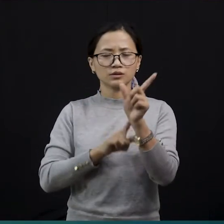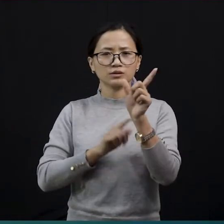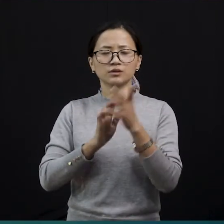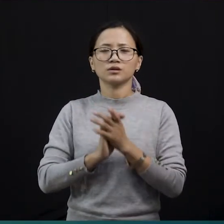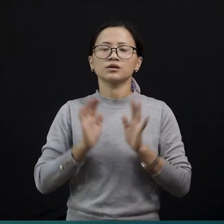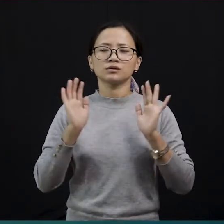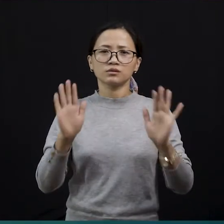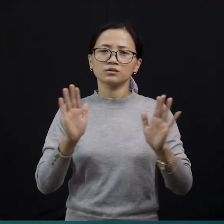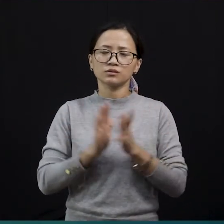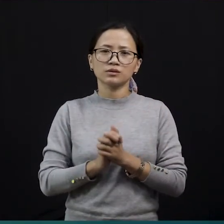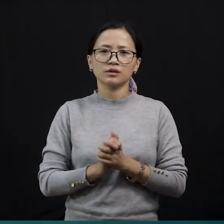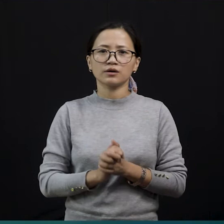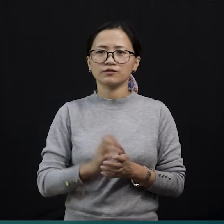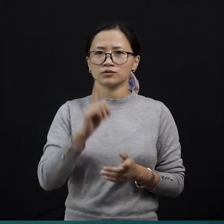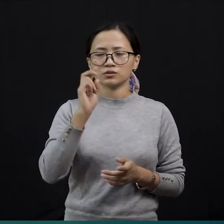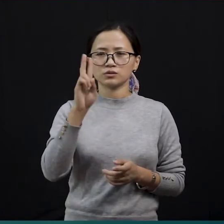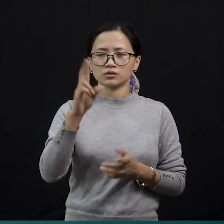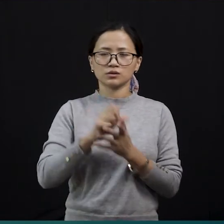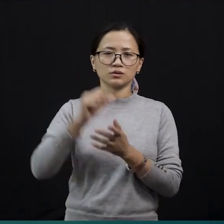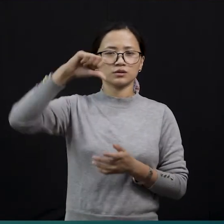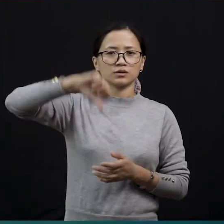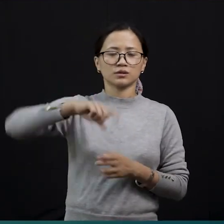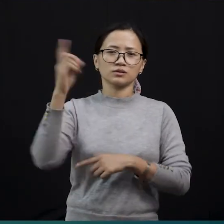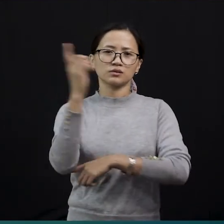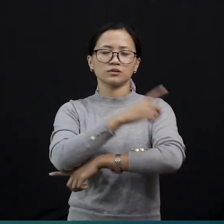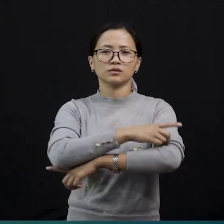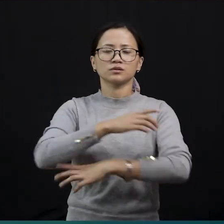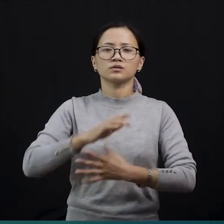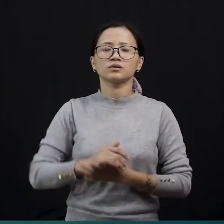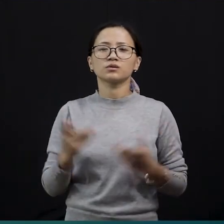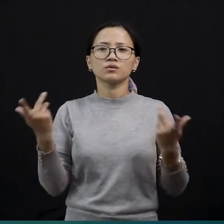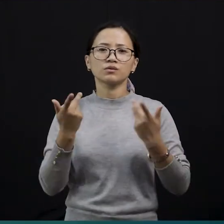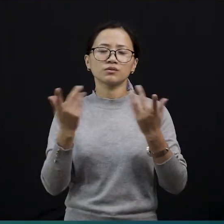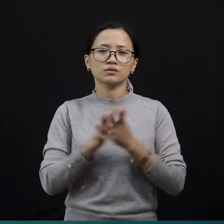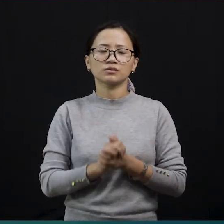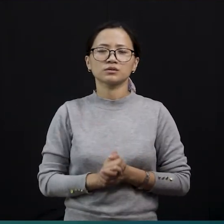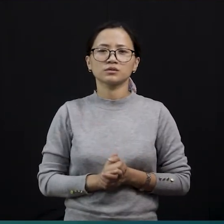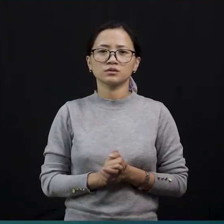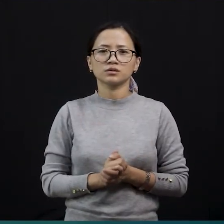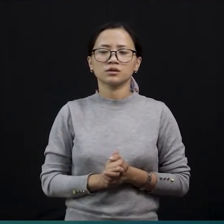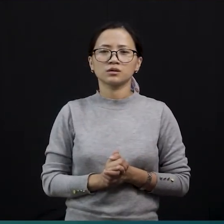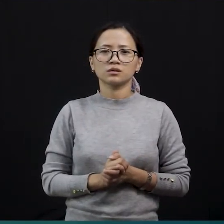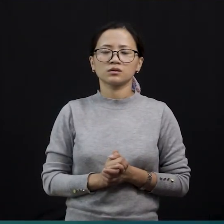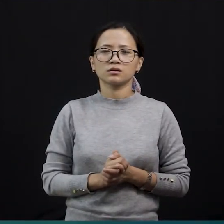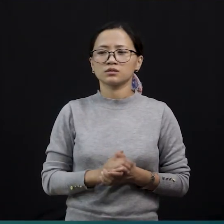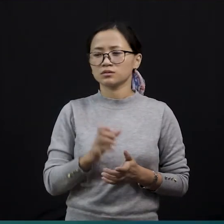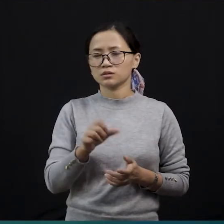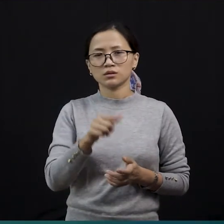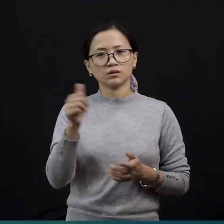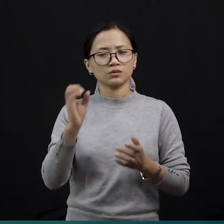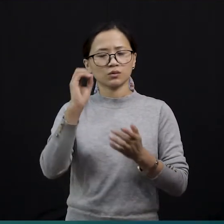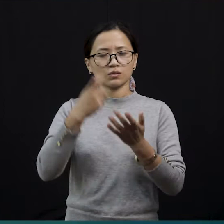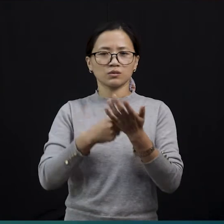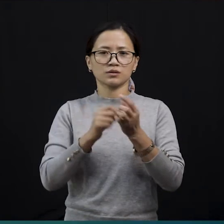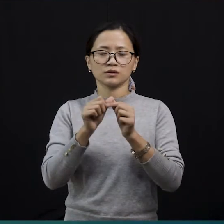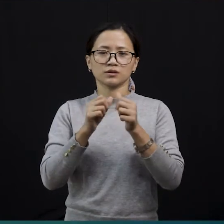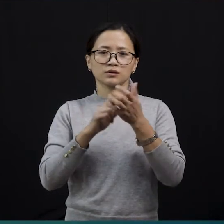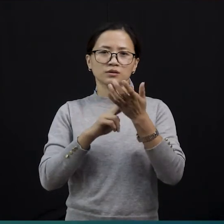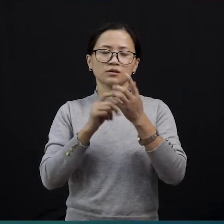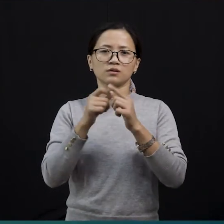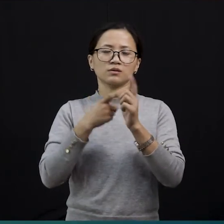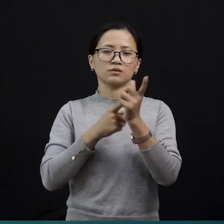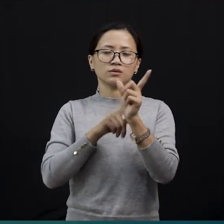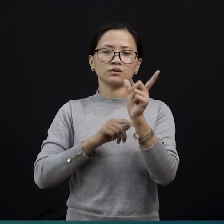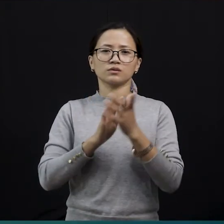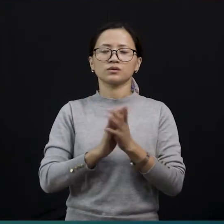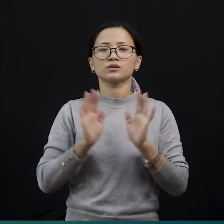In case of February, you will have 29 days, whereas in other ordinary years, you will